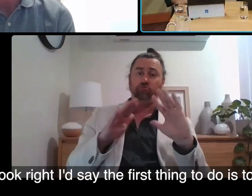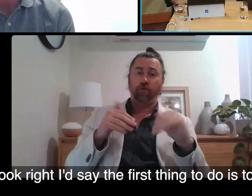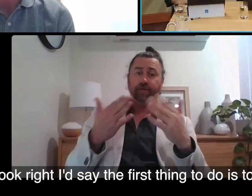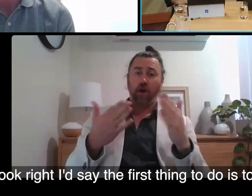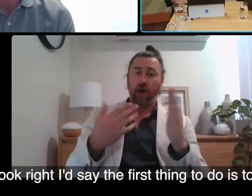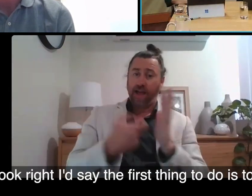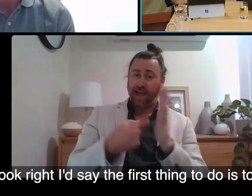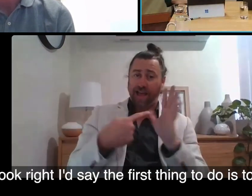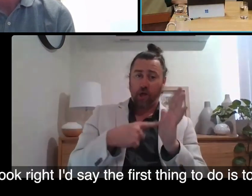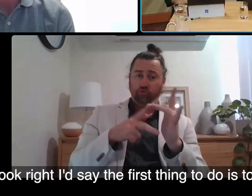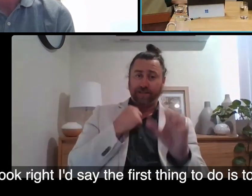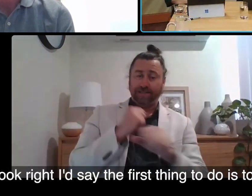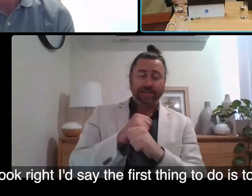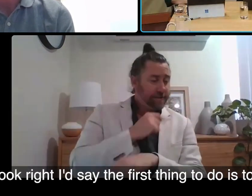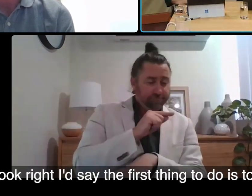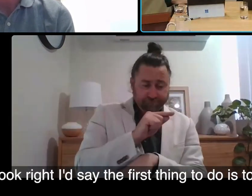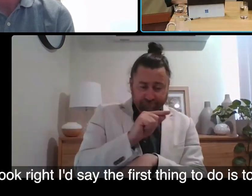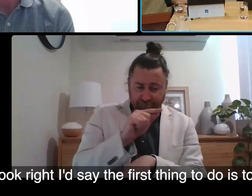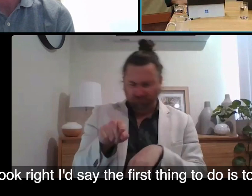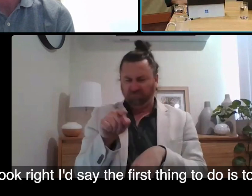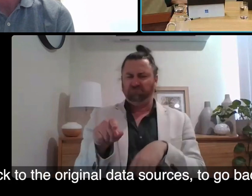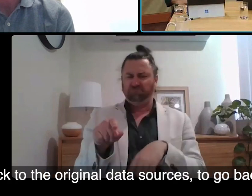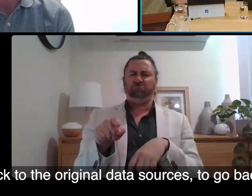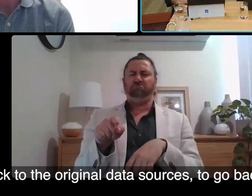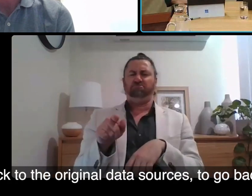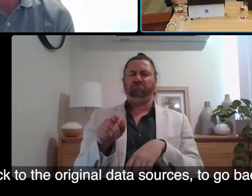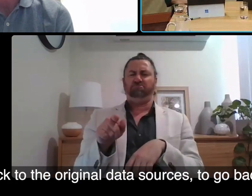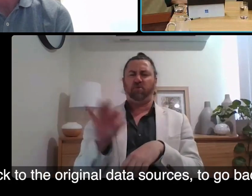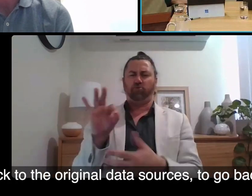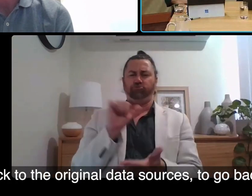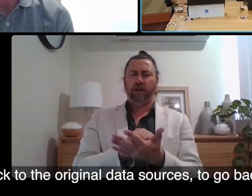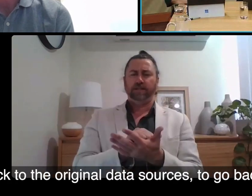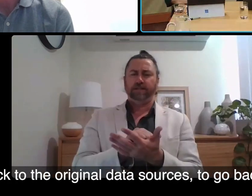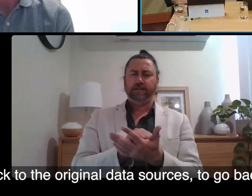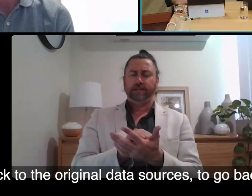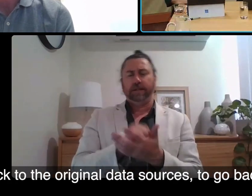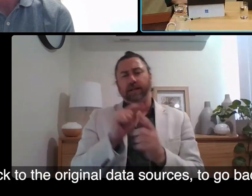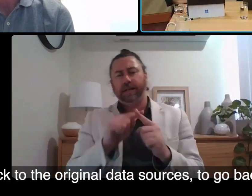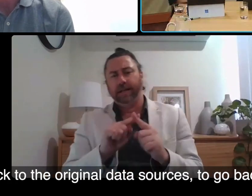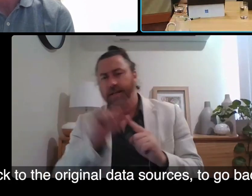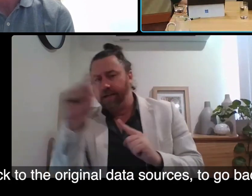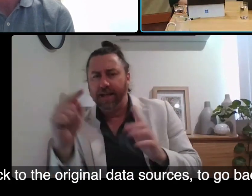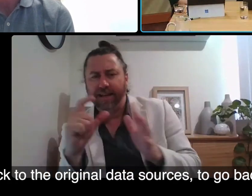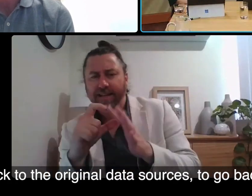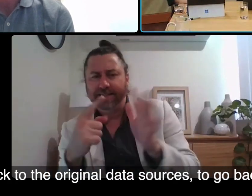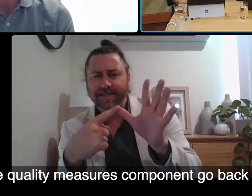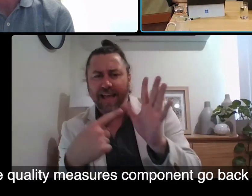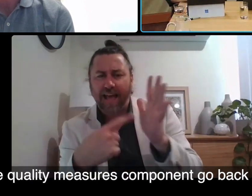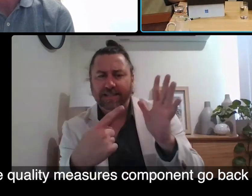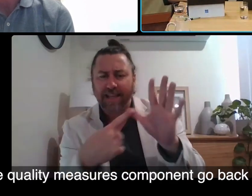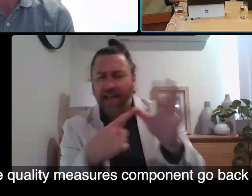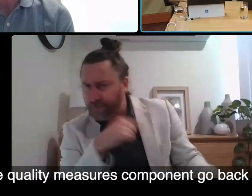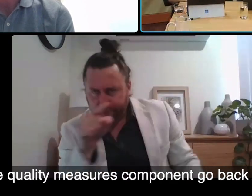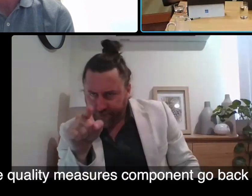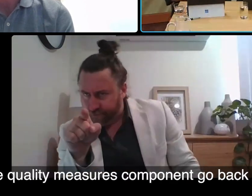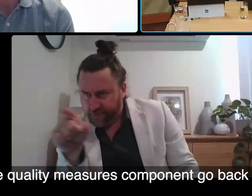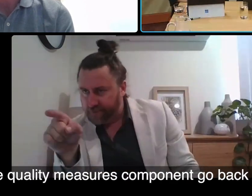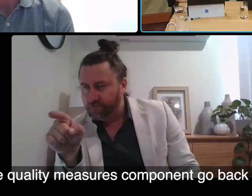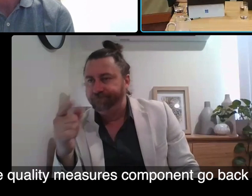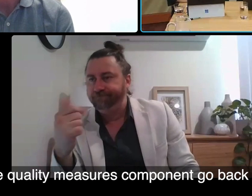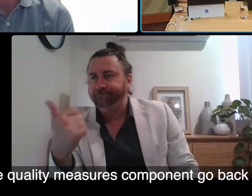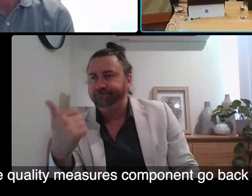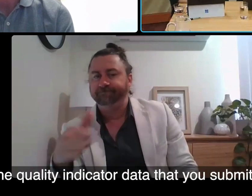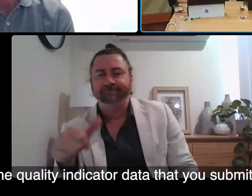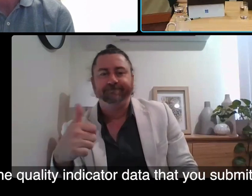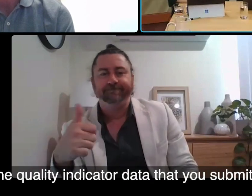doesn't look right, I'd say the first thing to do is to go back to the original data sources. To go back to, if it's the quality measures